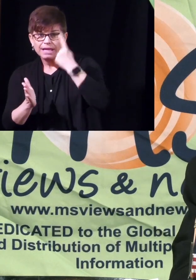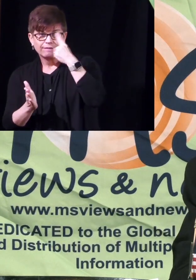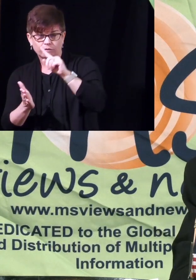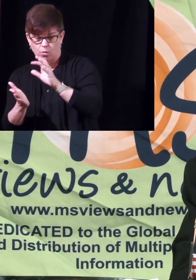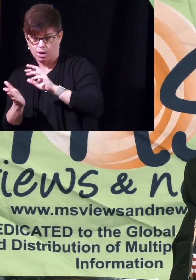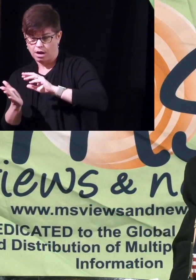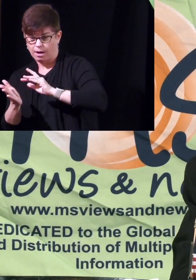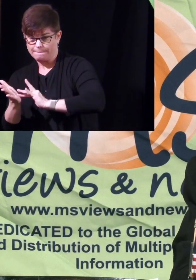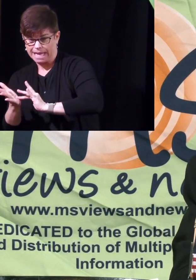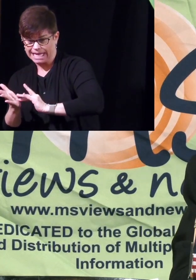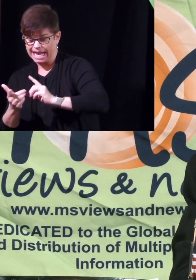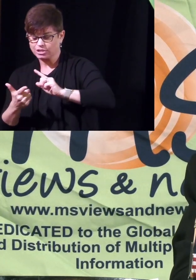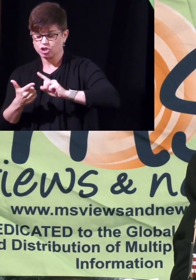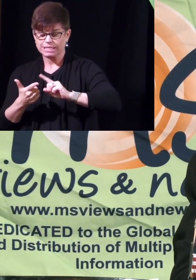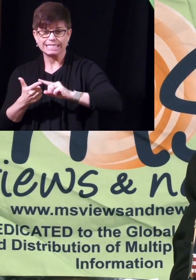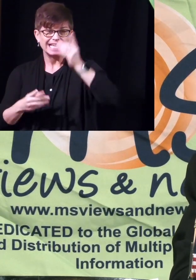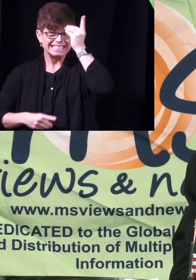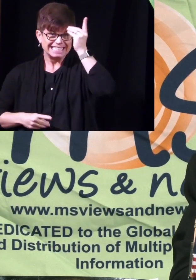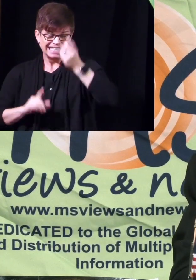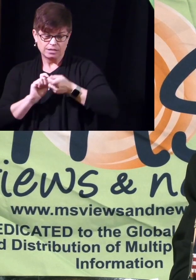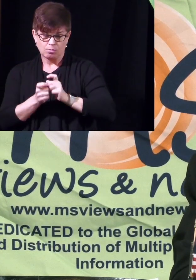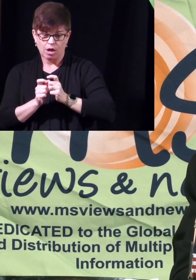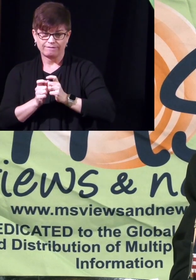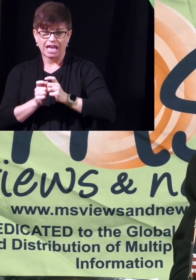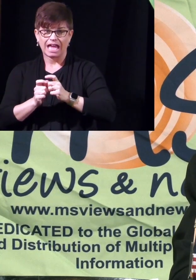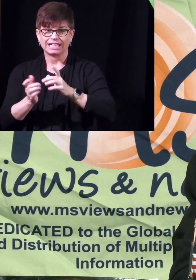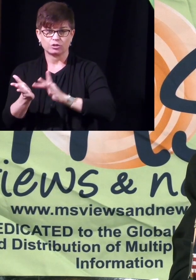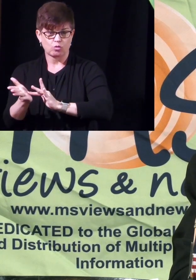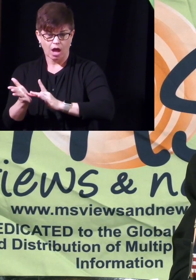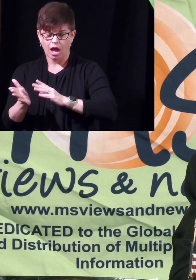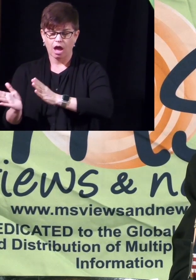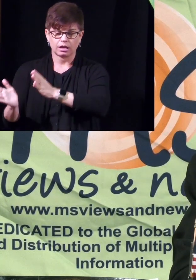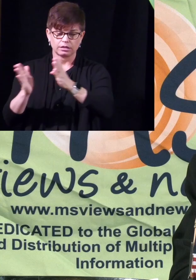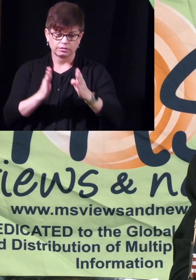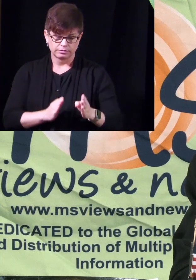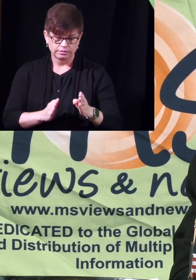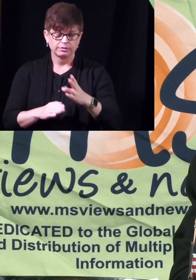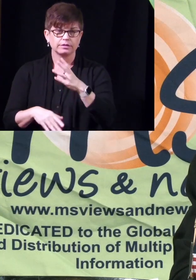your disease-modifying drug, and for the symptoms.